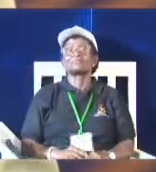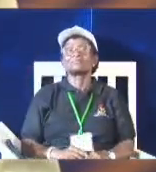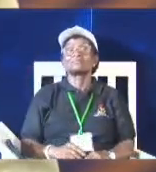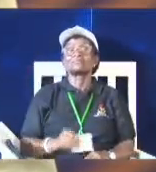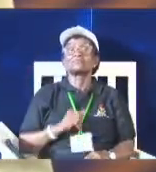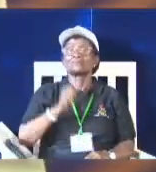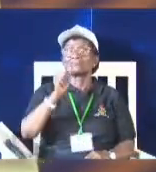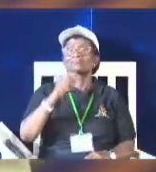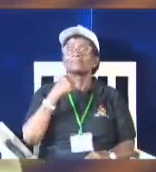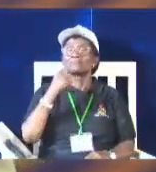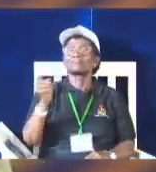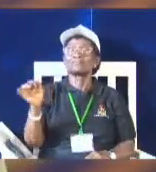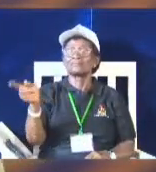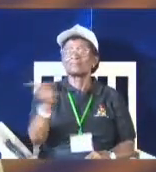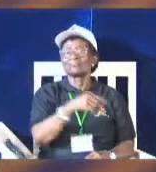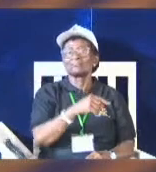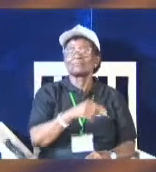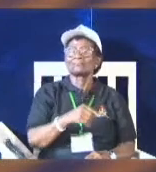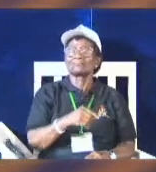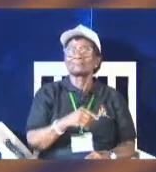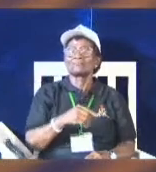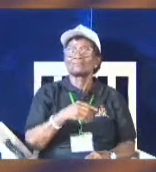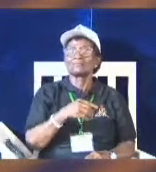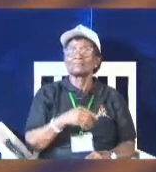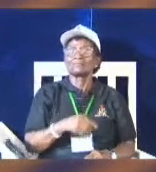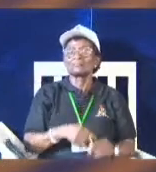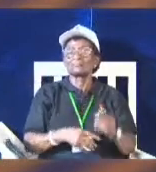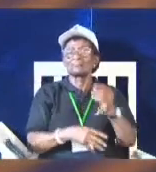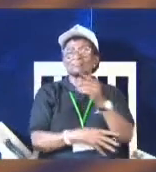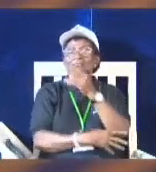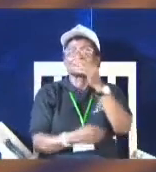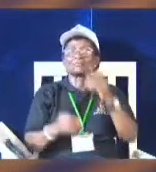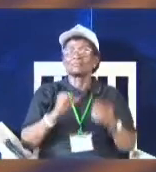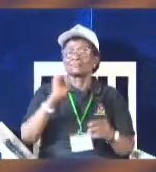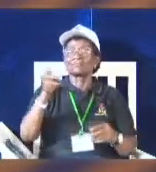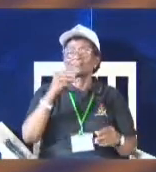I'm telling you, poverty is not good.